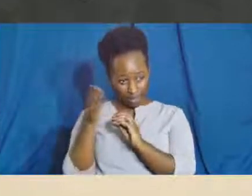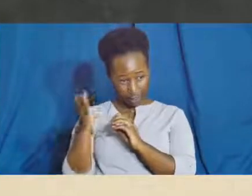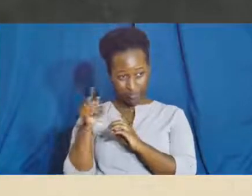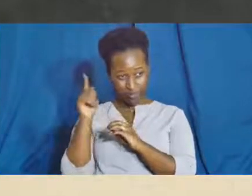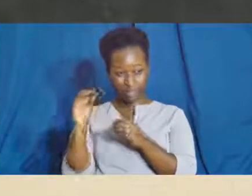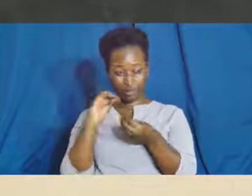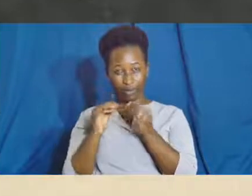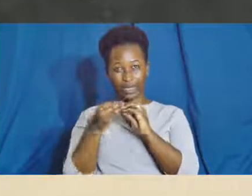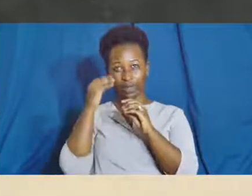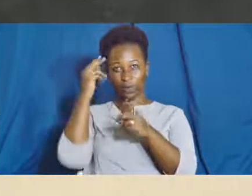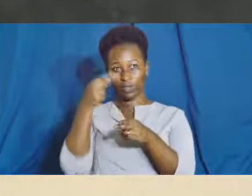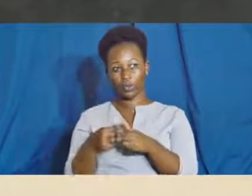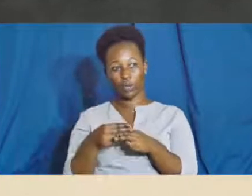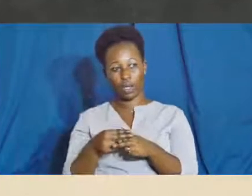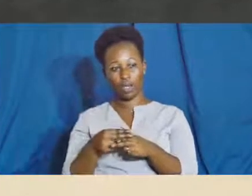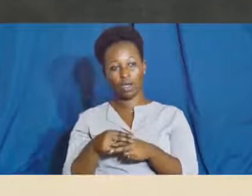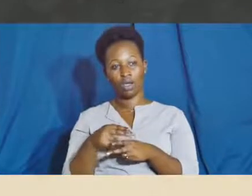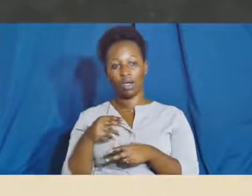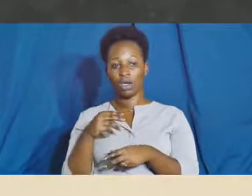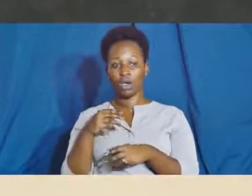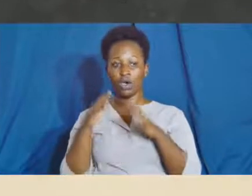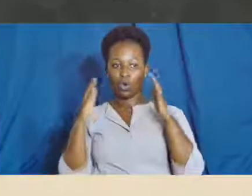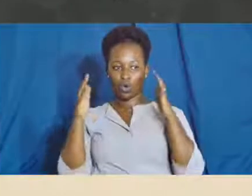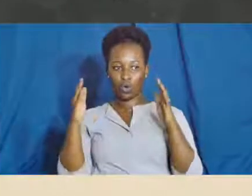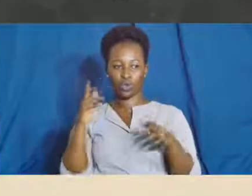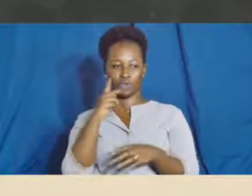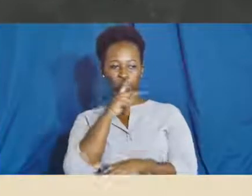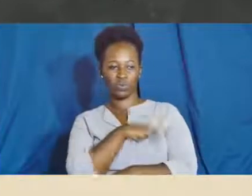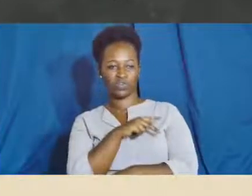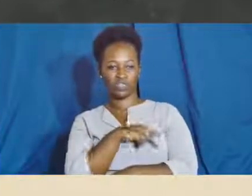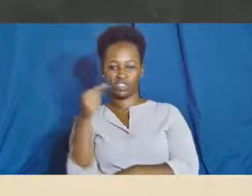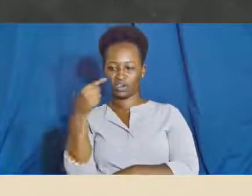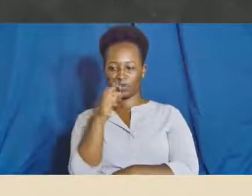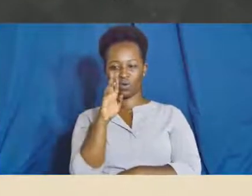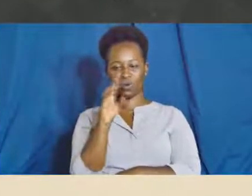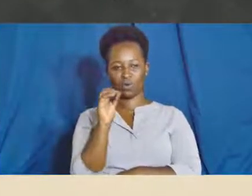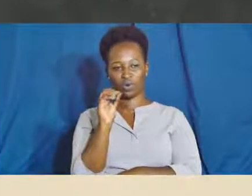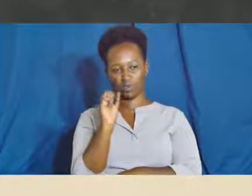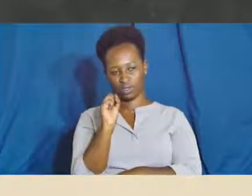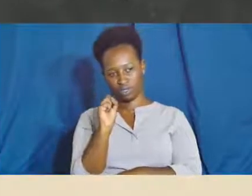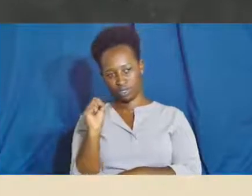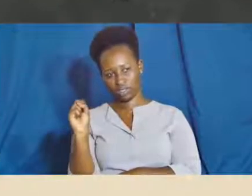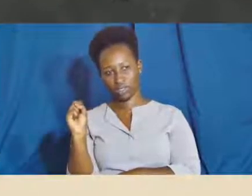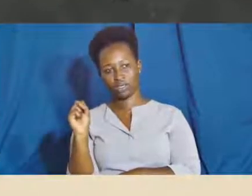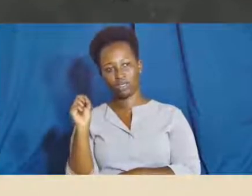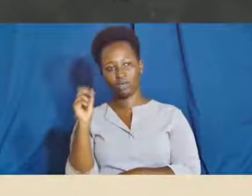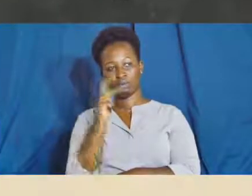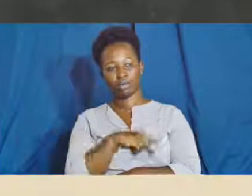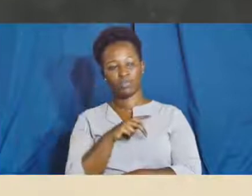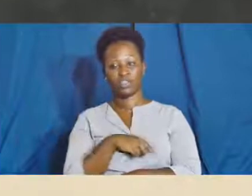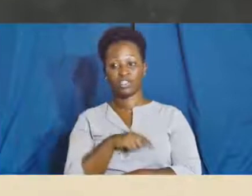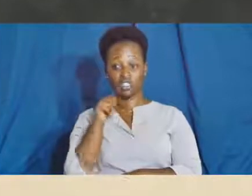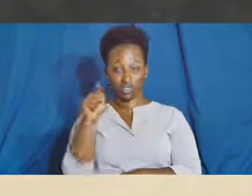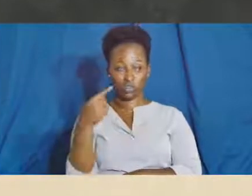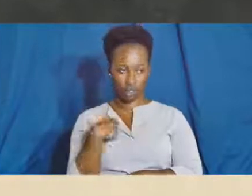is called gross profit, which I've been looking for. That figure is called gross